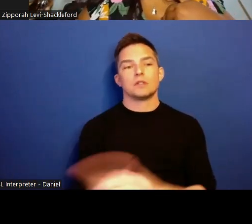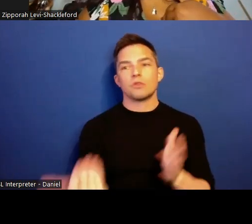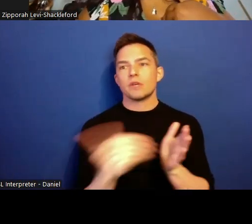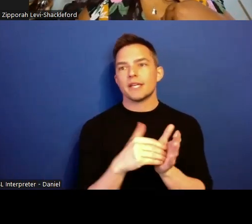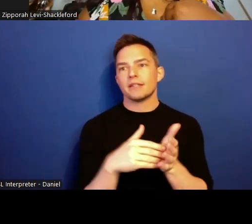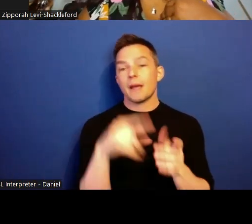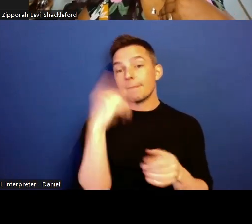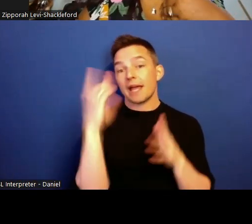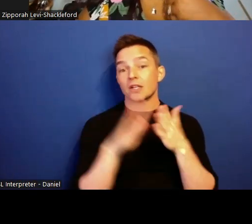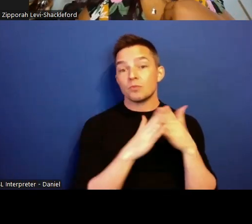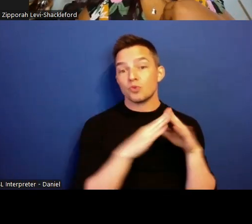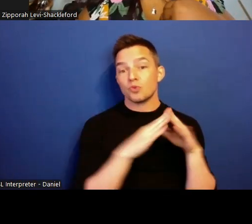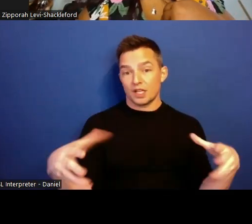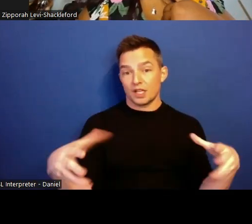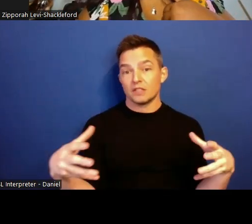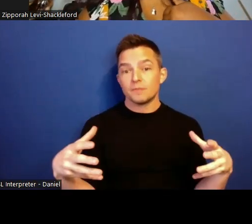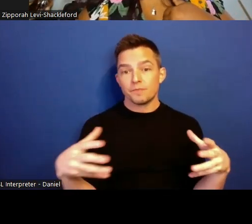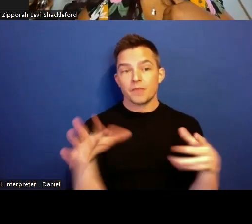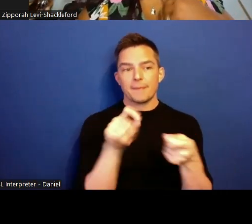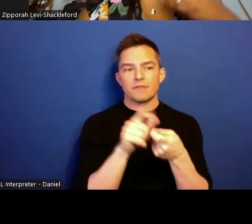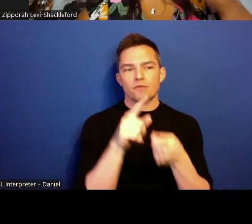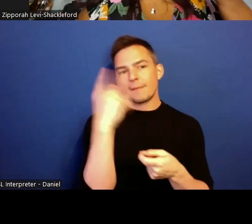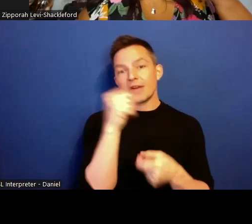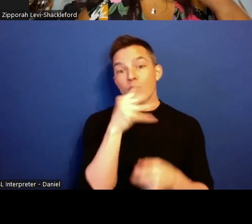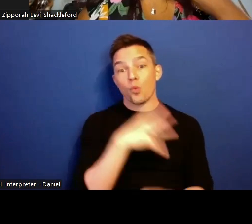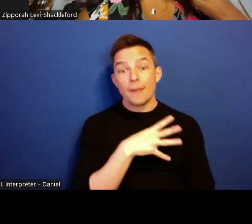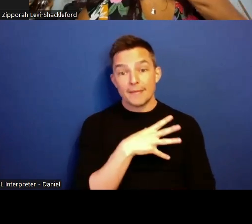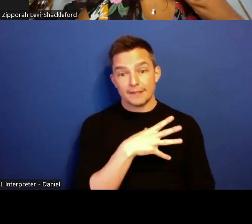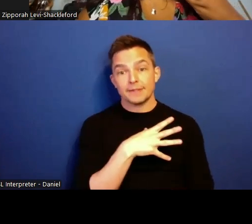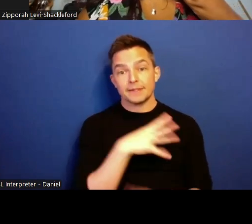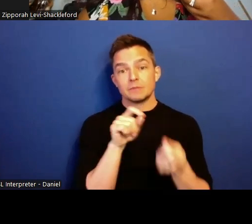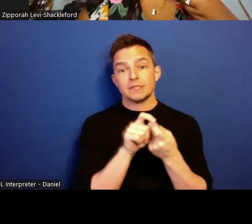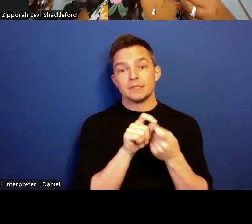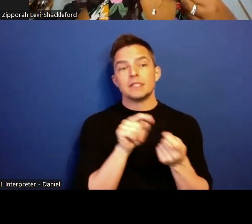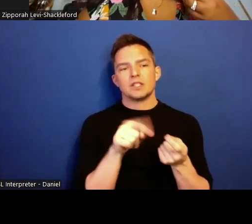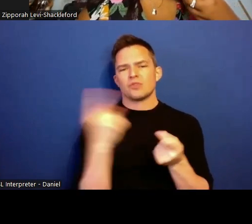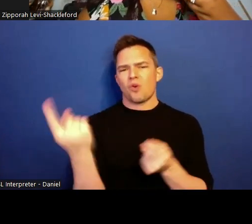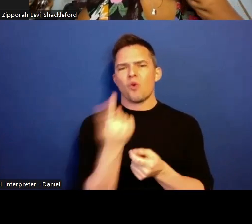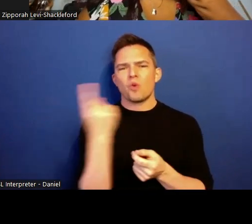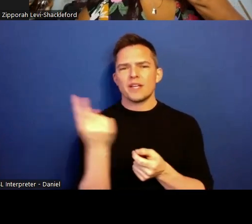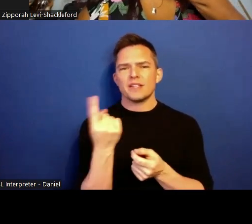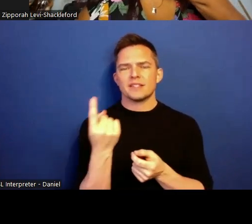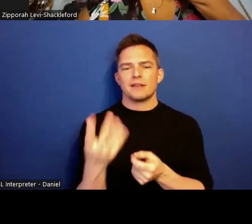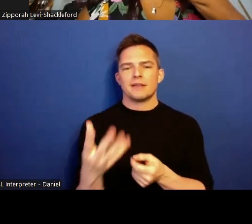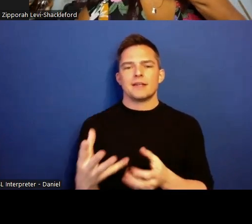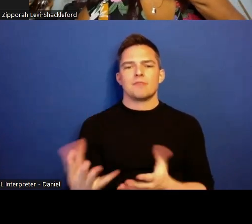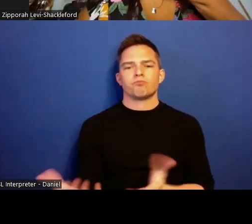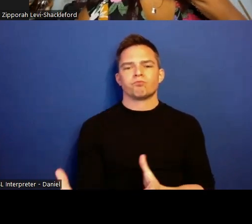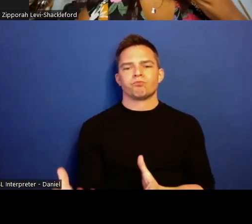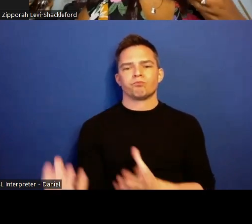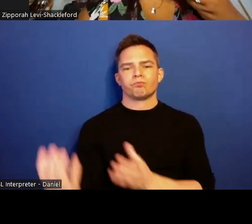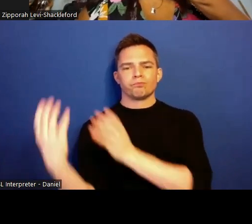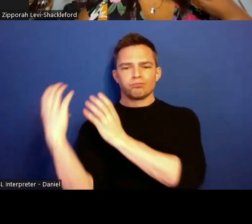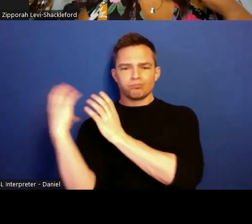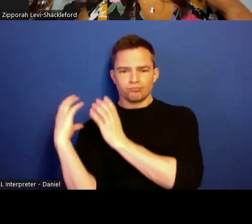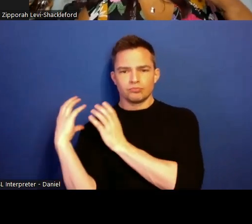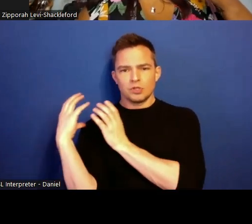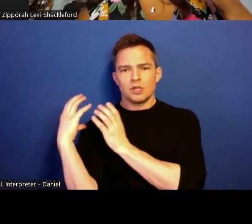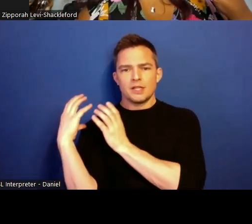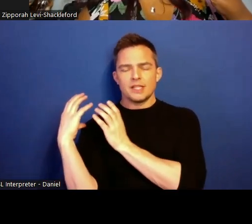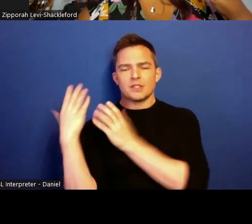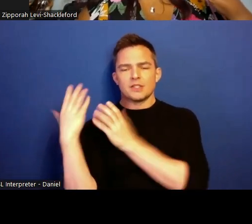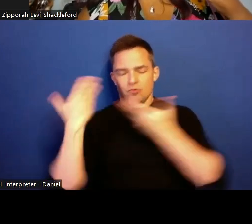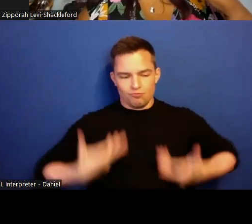Black community, especially for Black women, it's always taking on this persona of